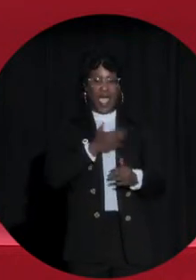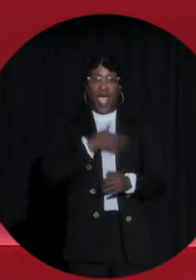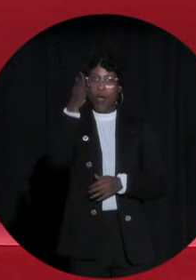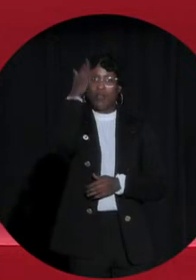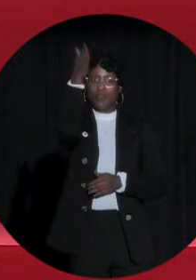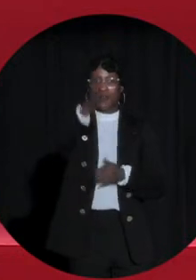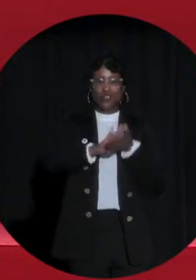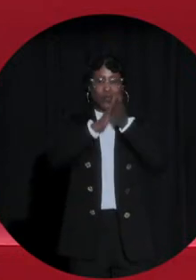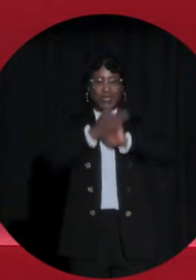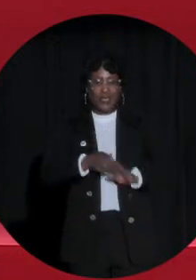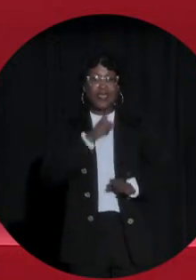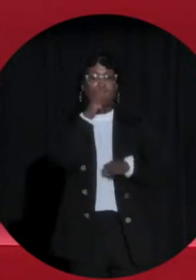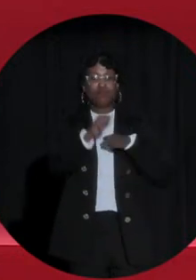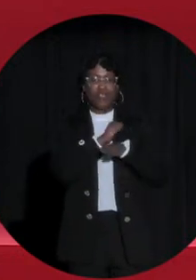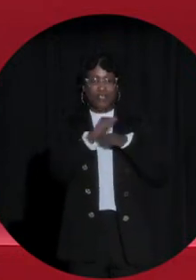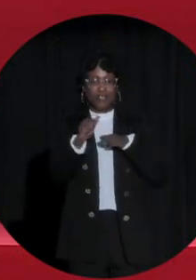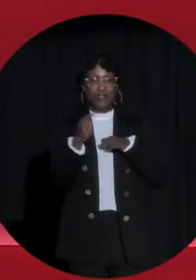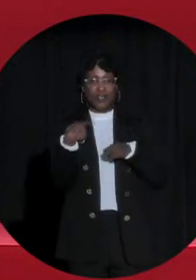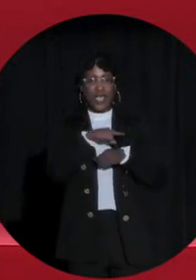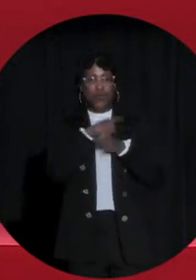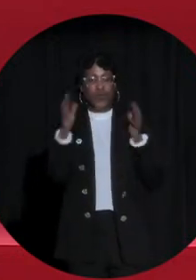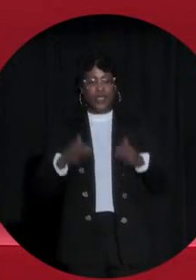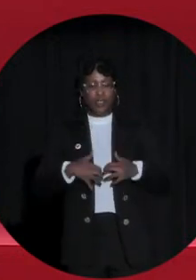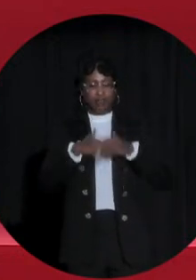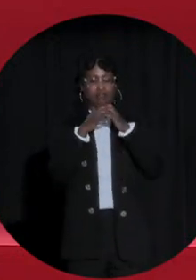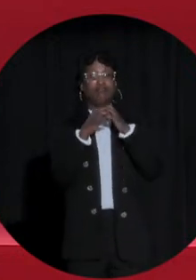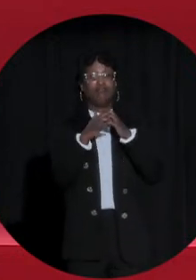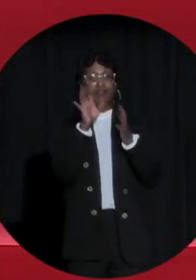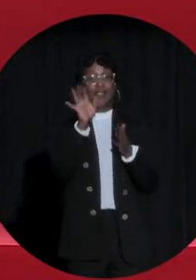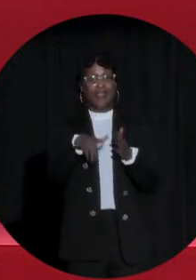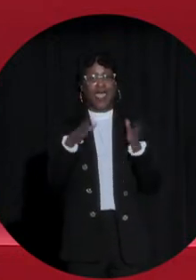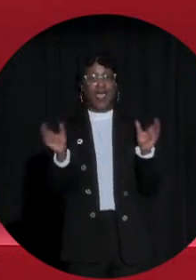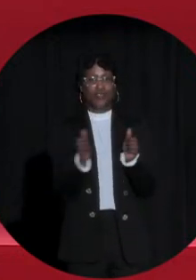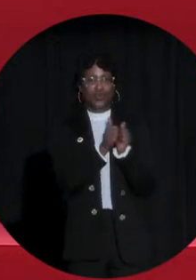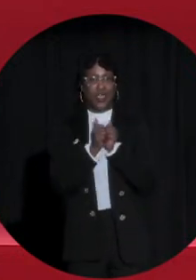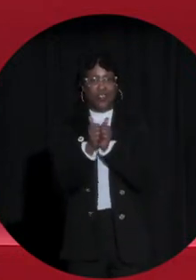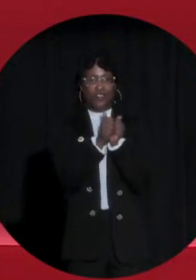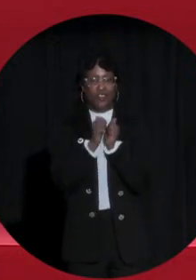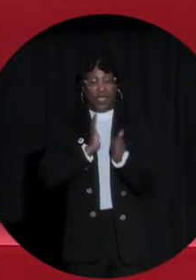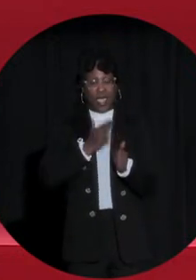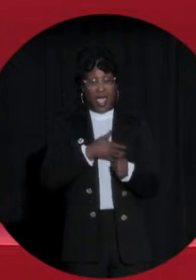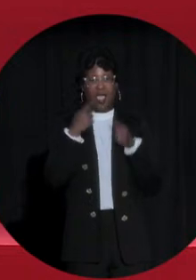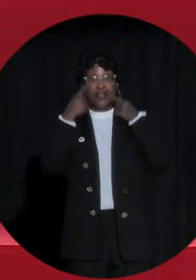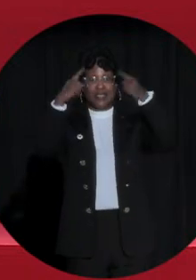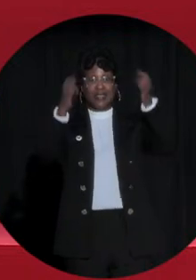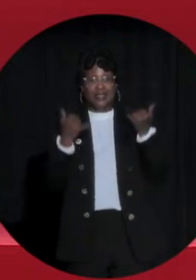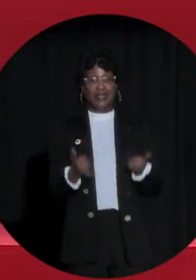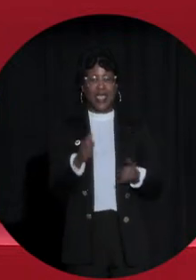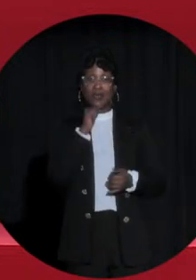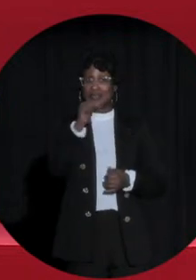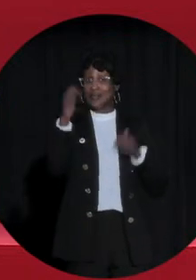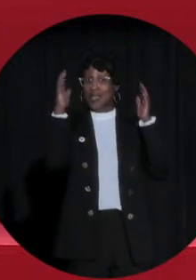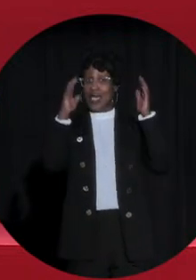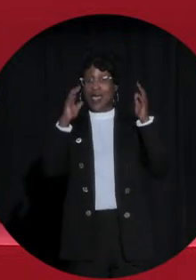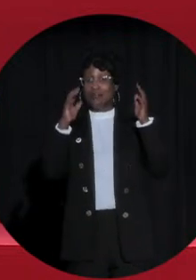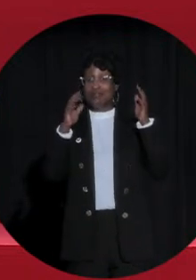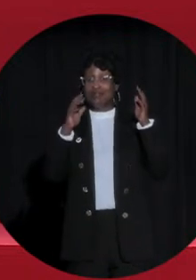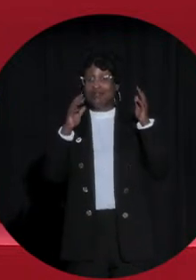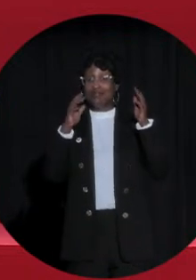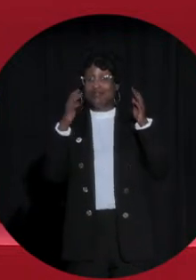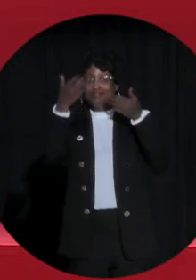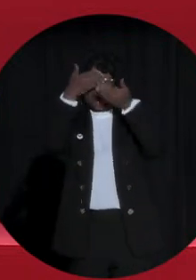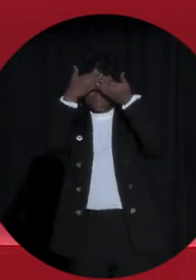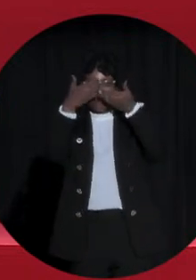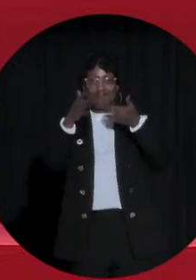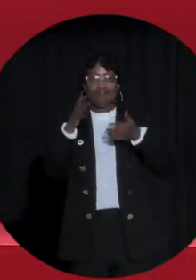it together. Our success now is not unexpected. We have an exceptional skill